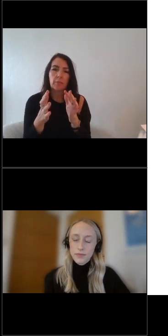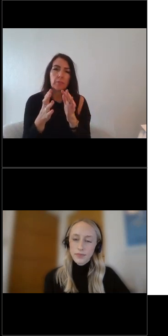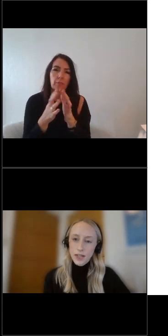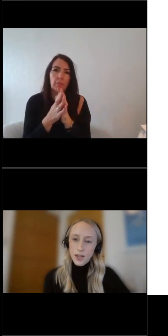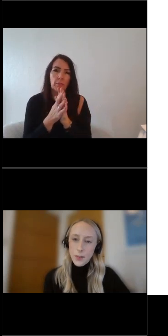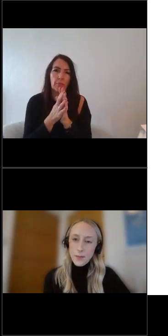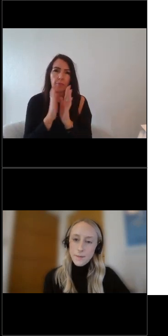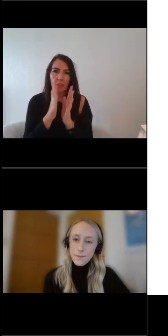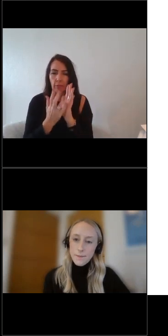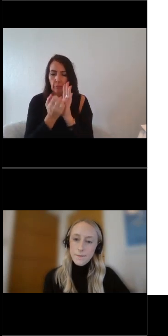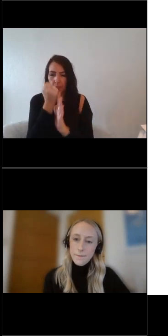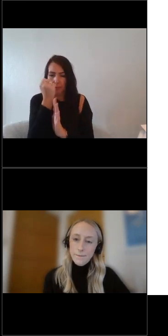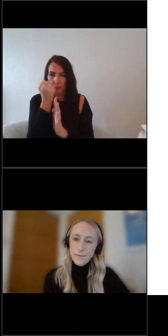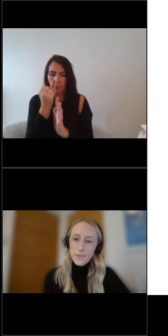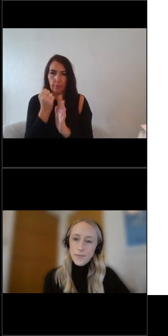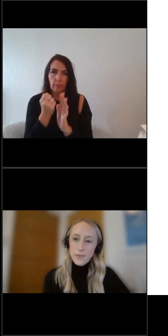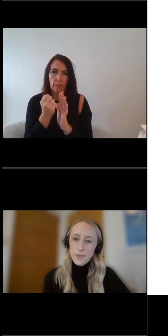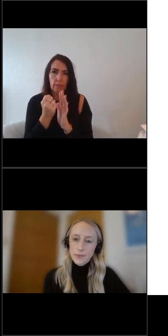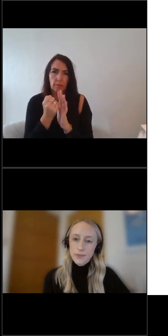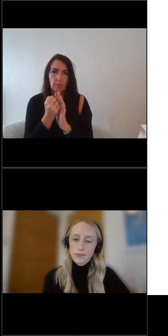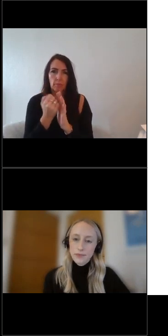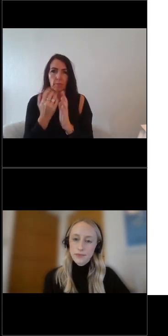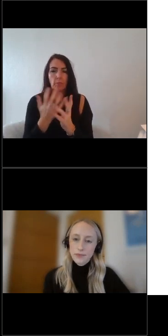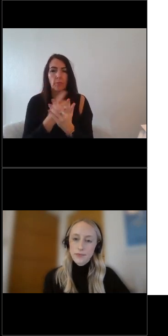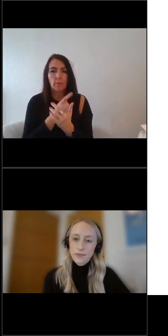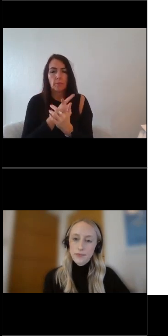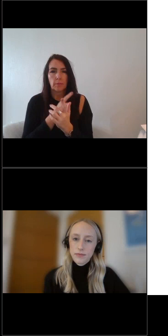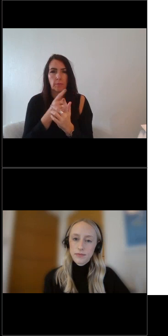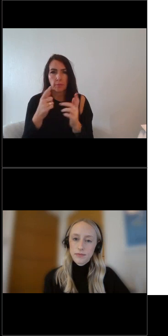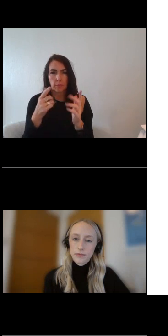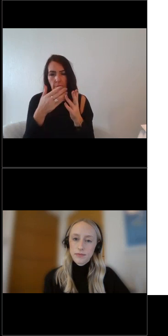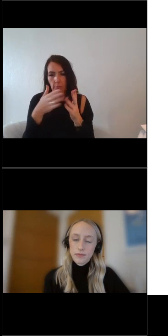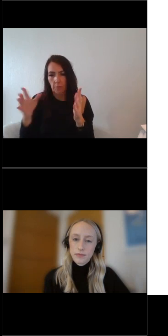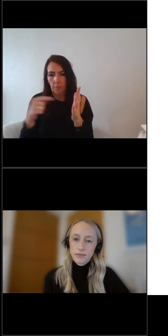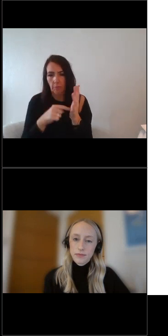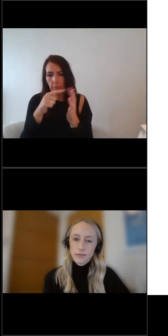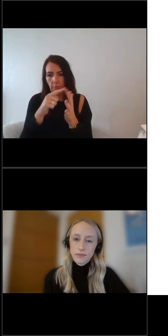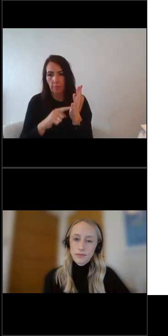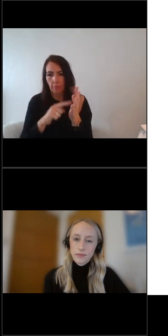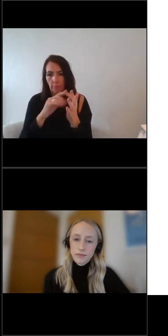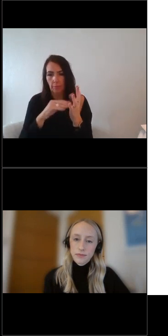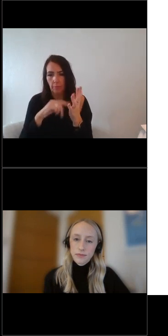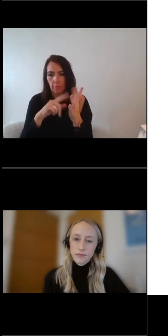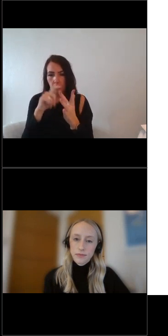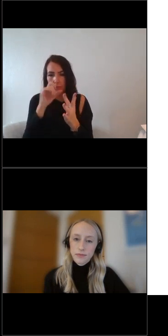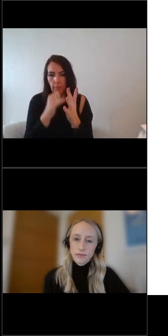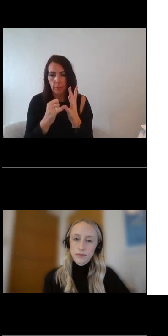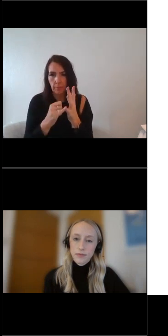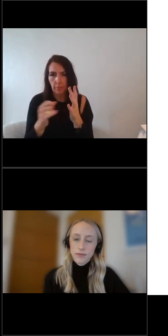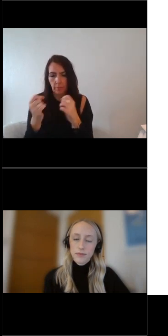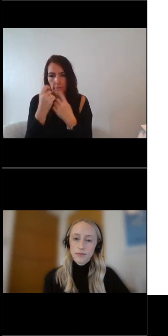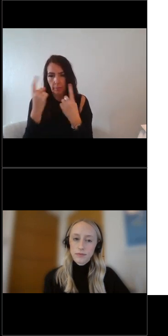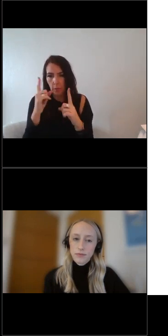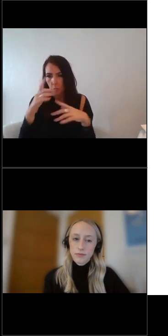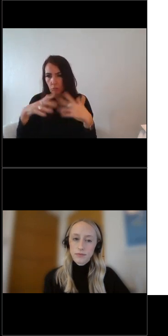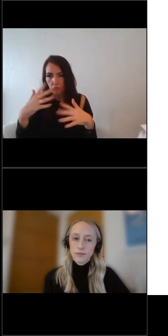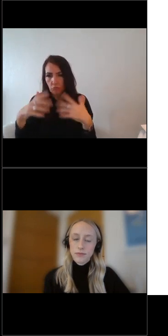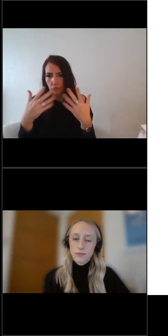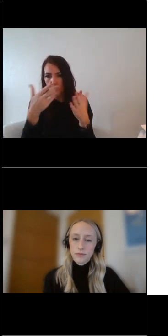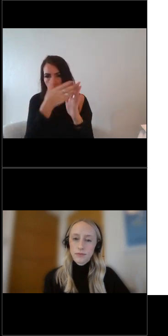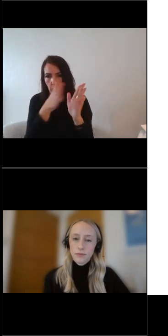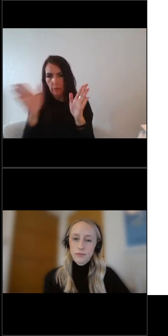need to be found for, and that's where having the broader telematics, the broader understanding of what happens across the fleet, and the